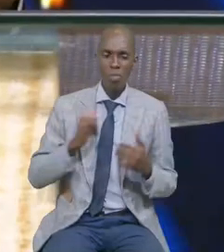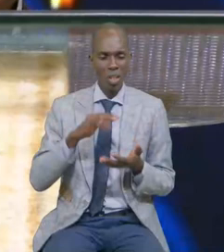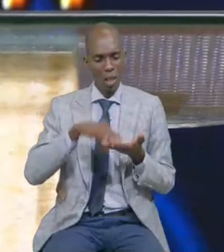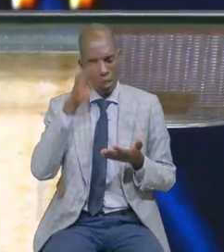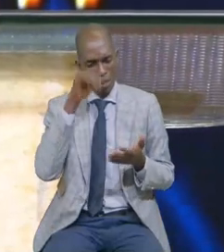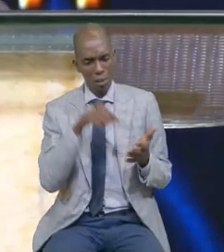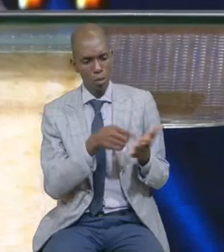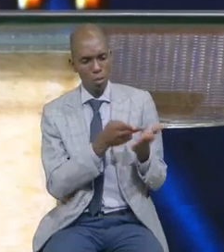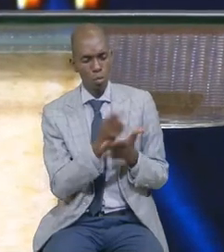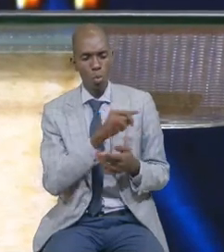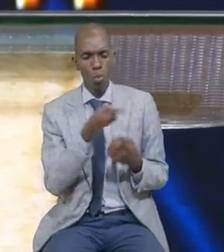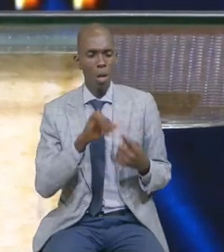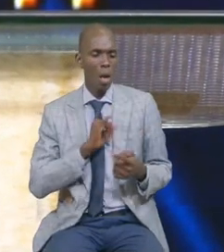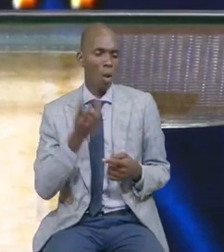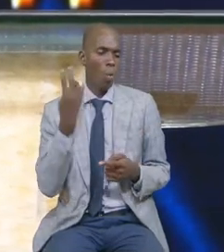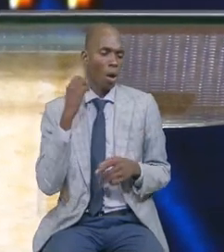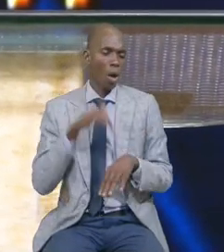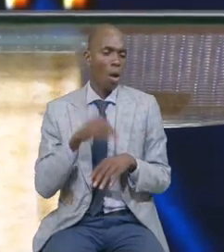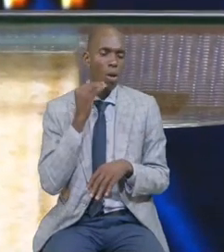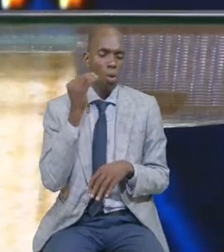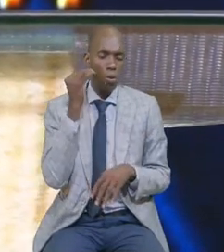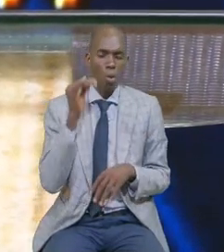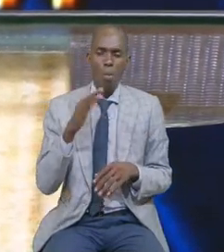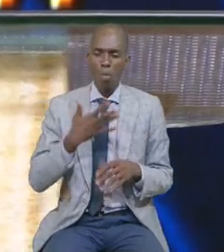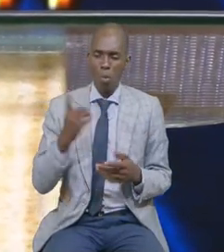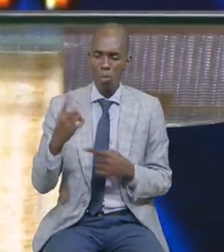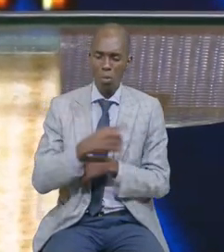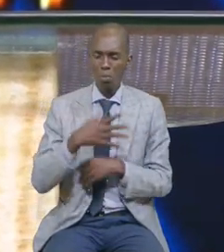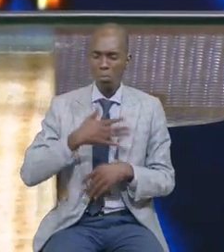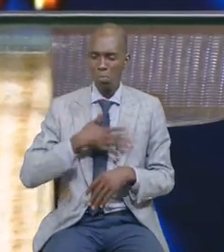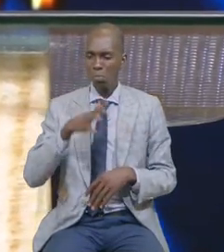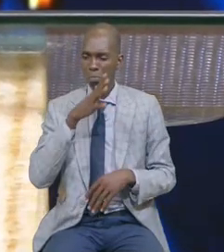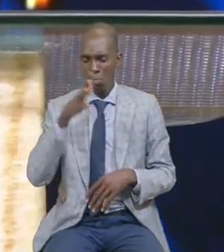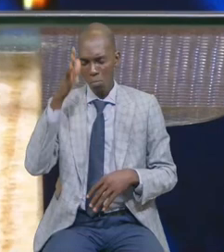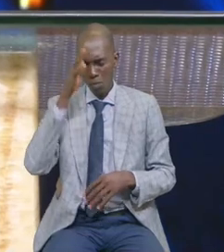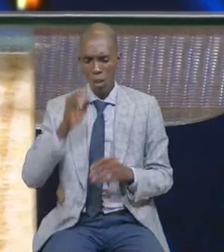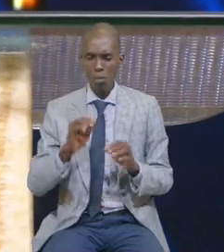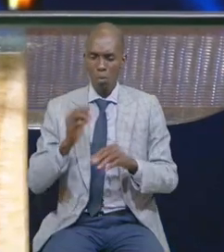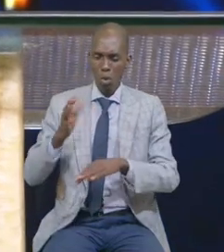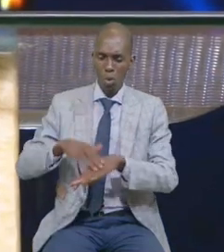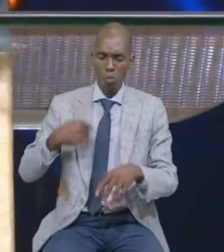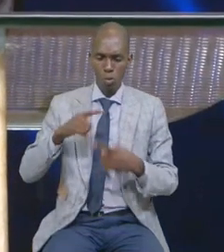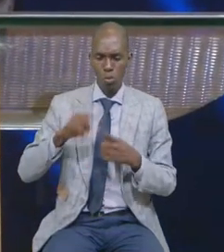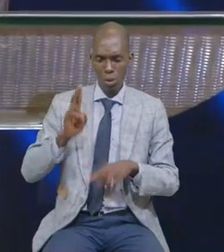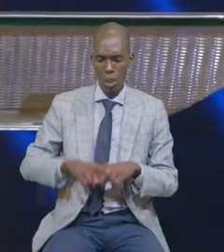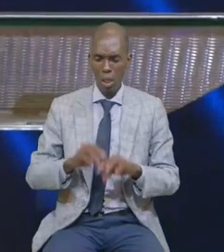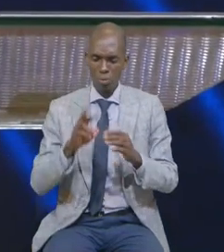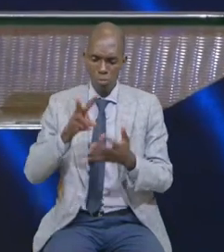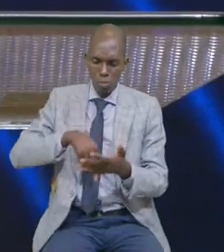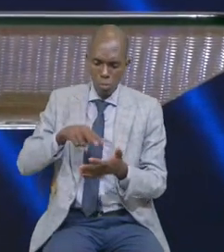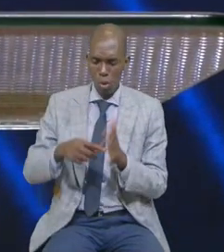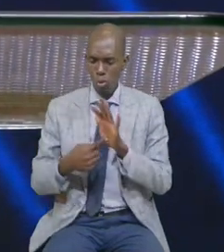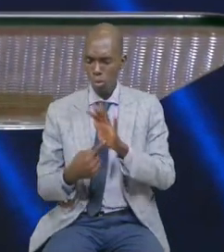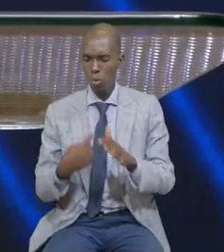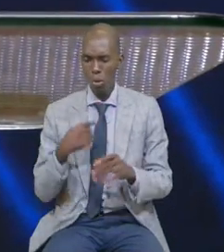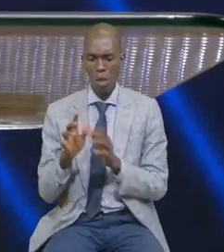launched this when daddy and mommy sat me down and they read the word of God to me. They had no mind of their